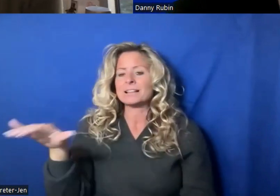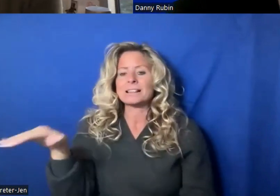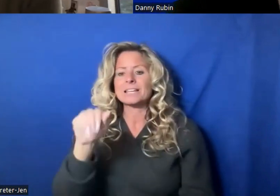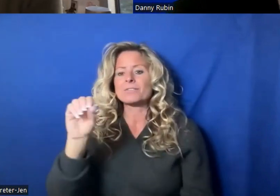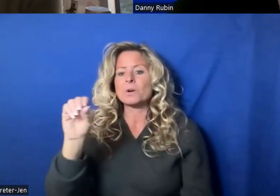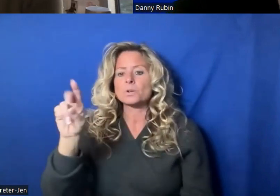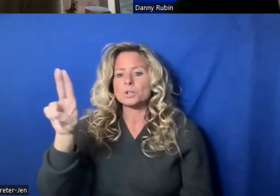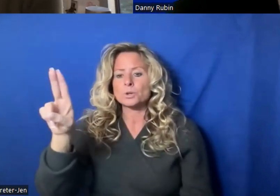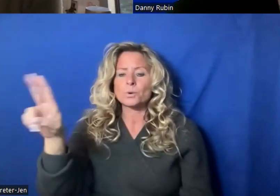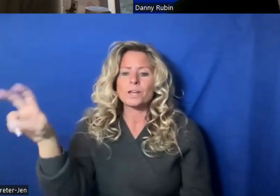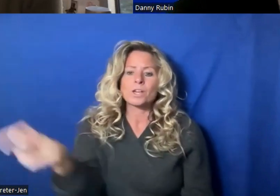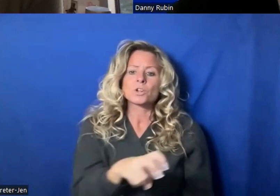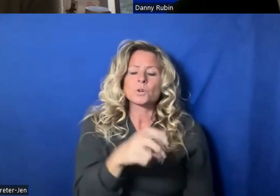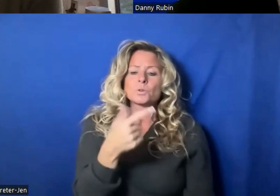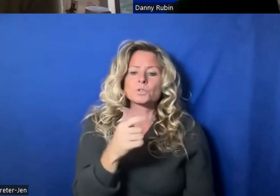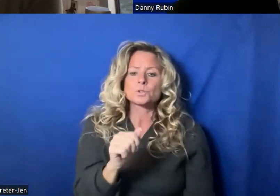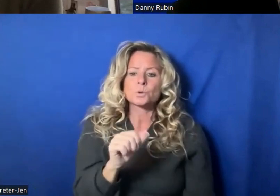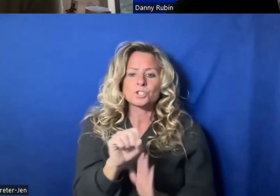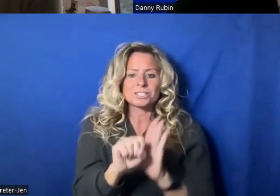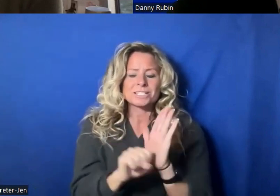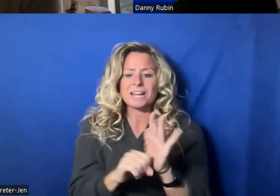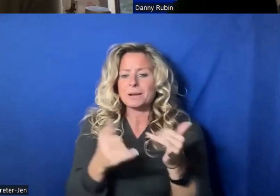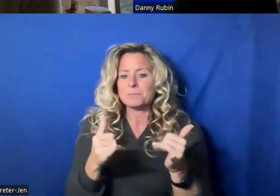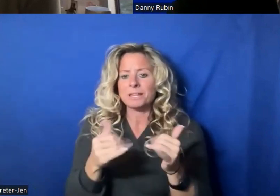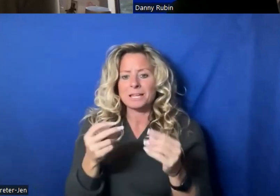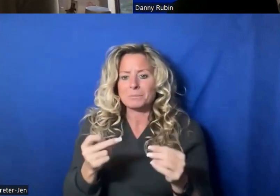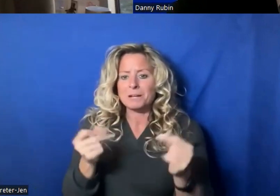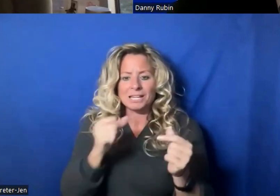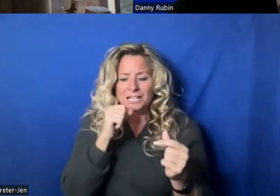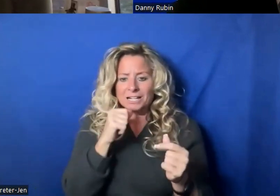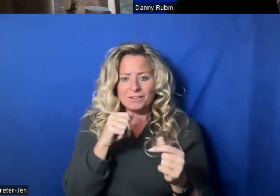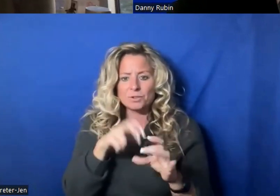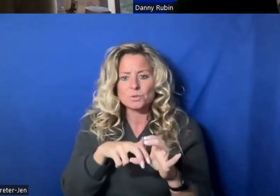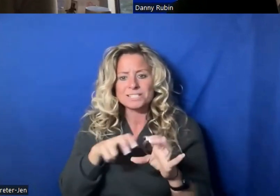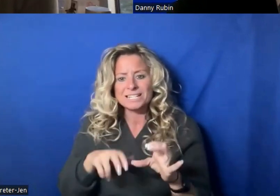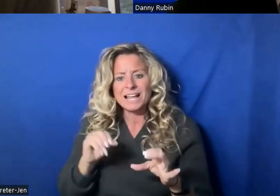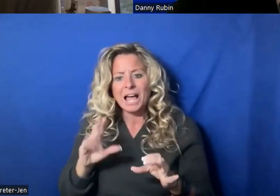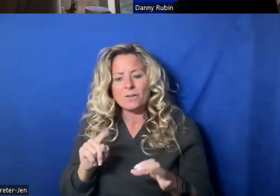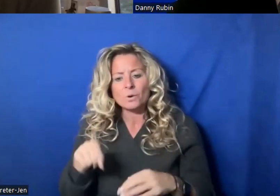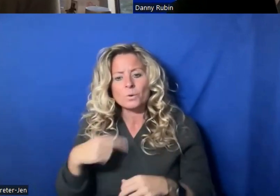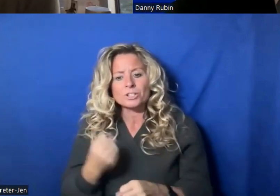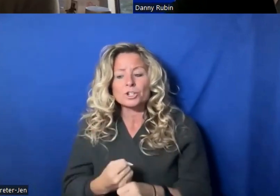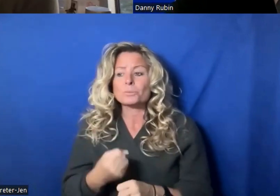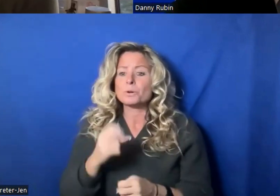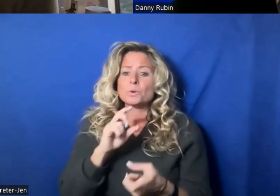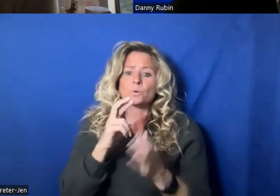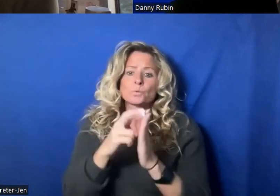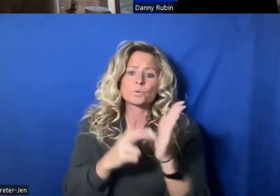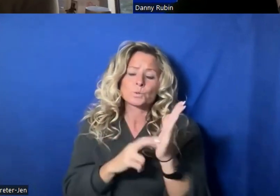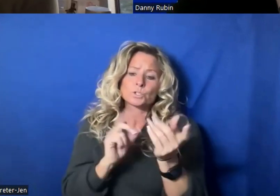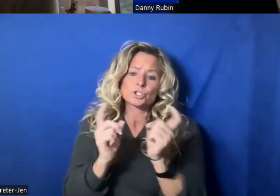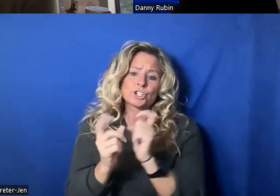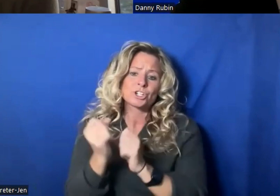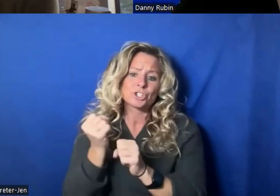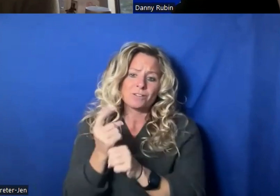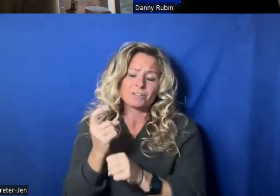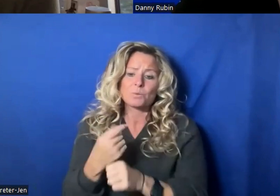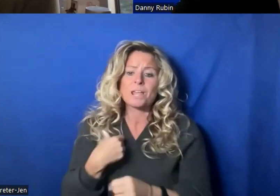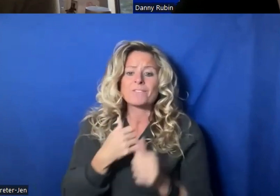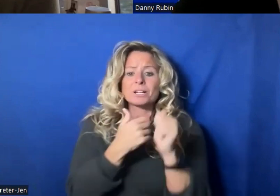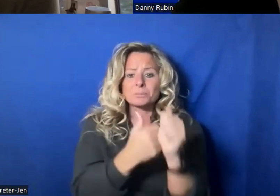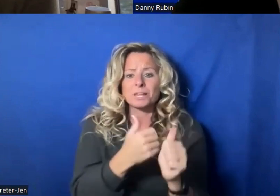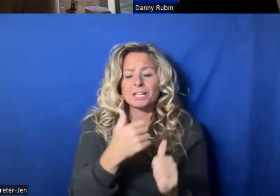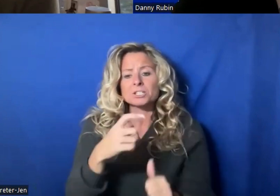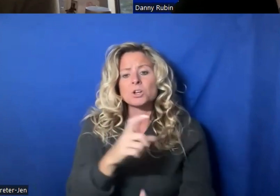to Georgia State and play immediately and not have to sit that year. The rules change every day. We have a compliance officer who actually her job